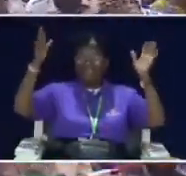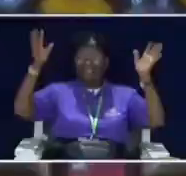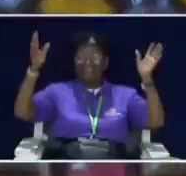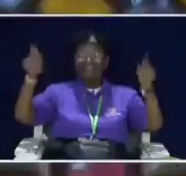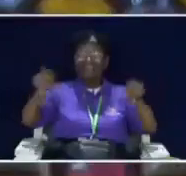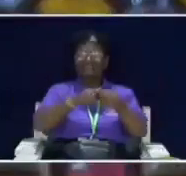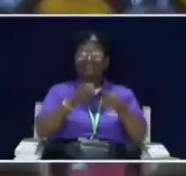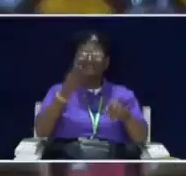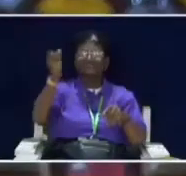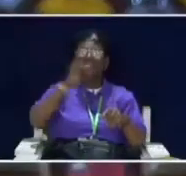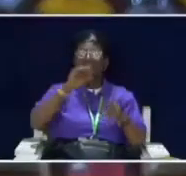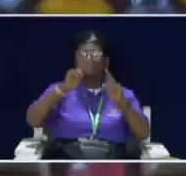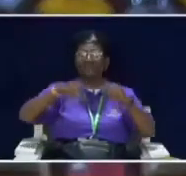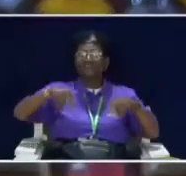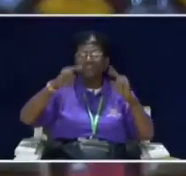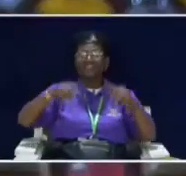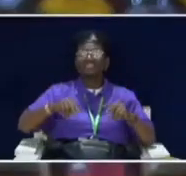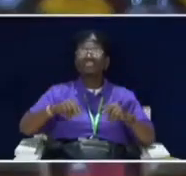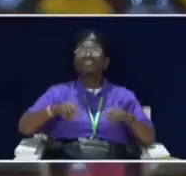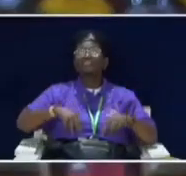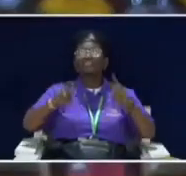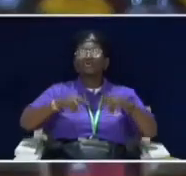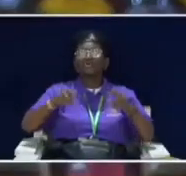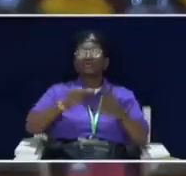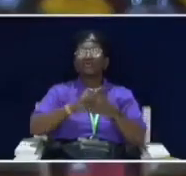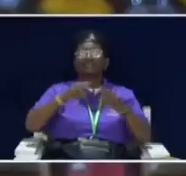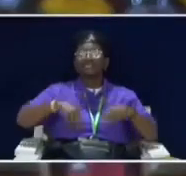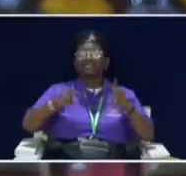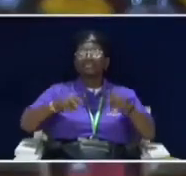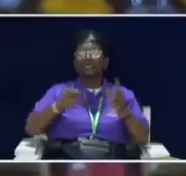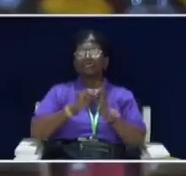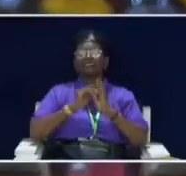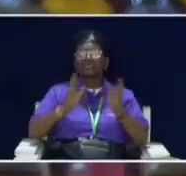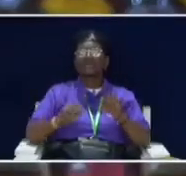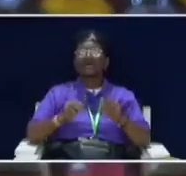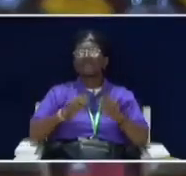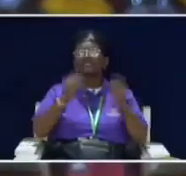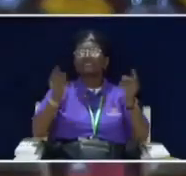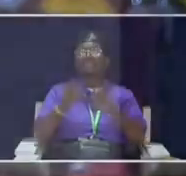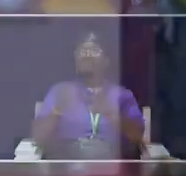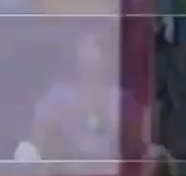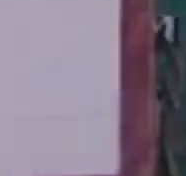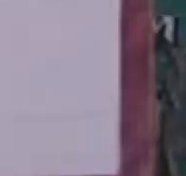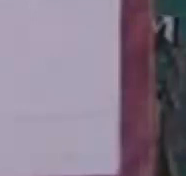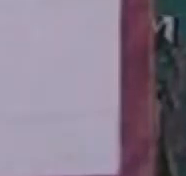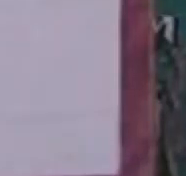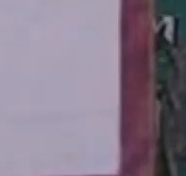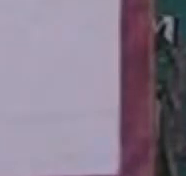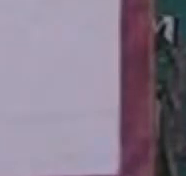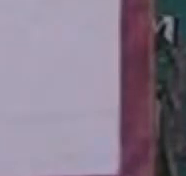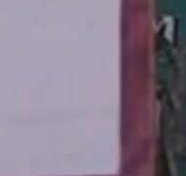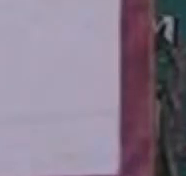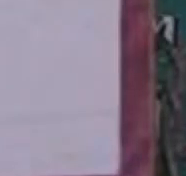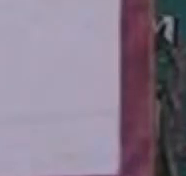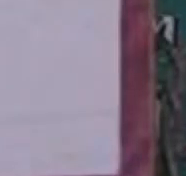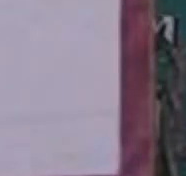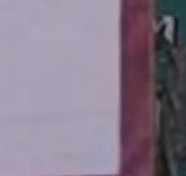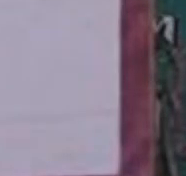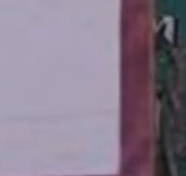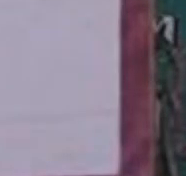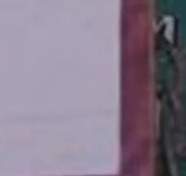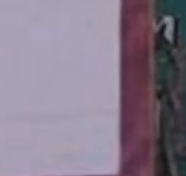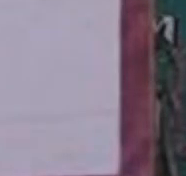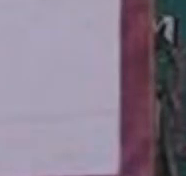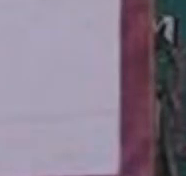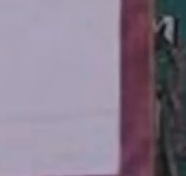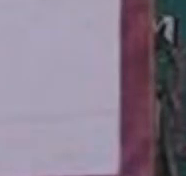So there's a village store that the store owner has displayed on top of his store. No credit today, come